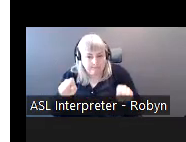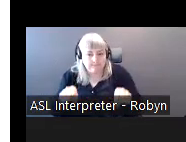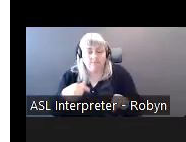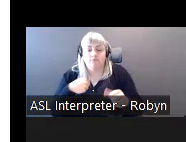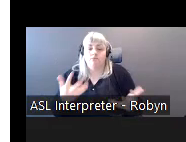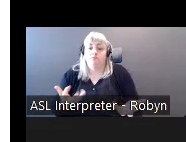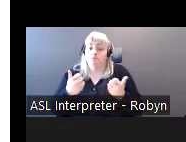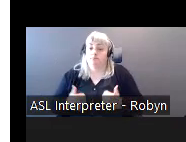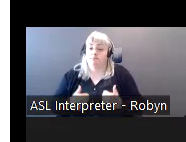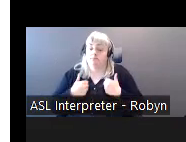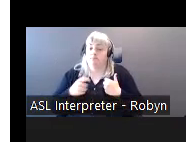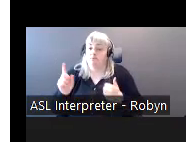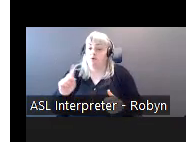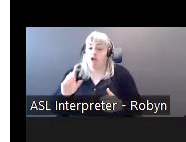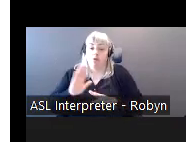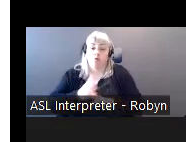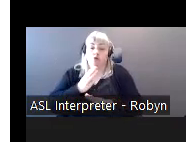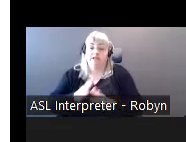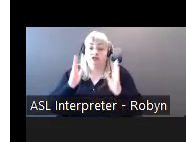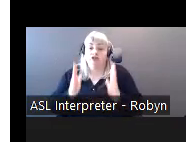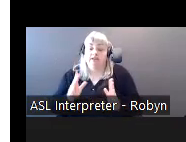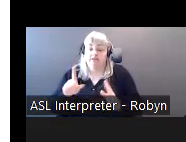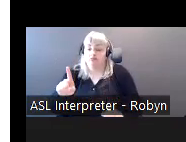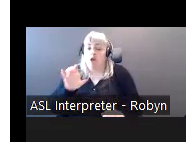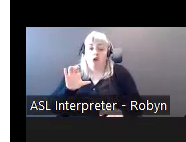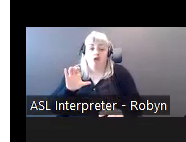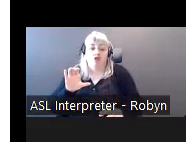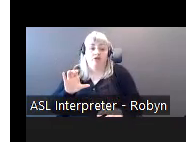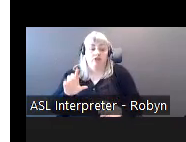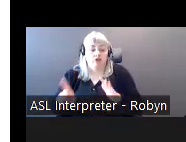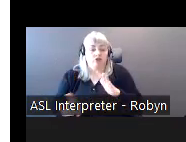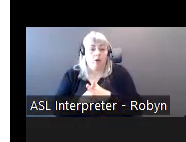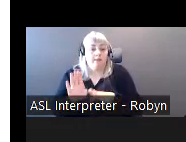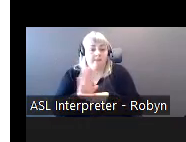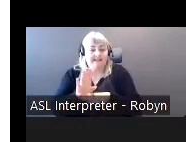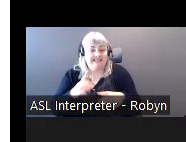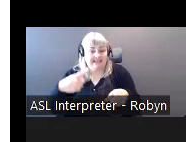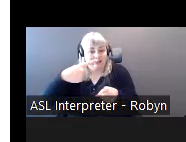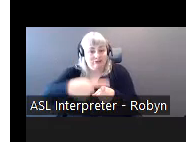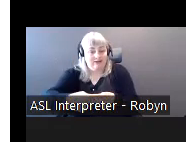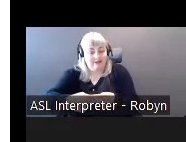musicians show up at a busy intersection and no one is surprised.